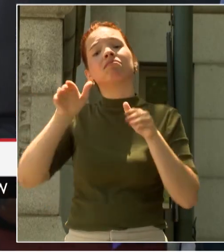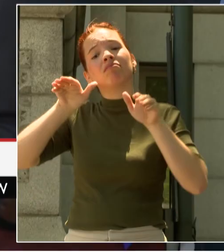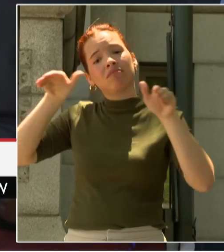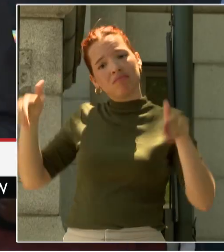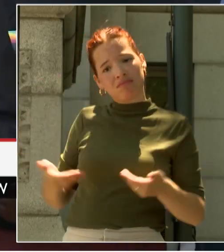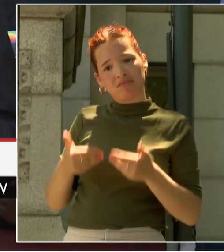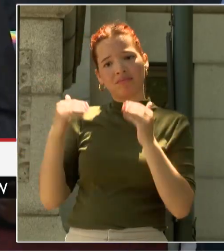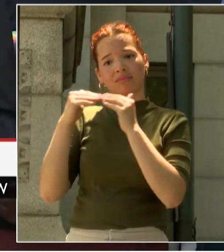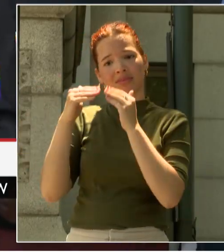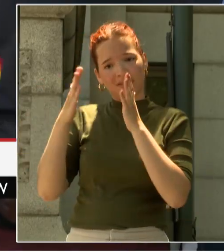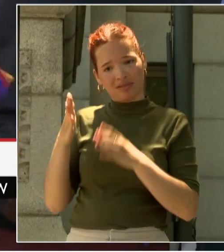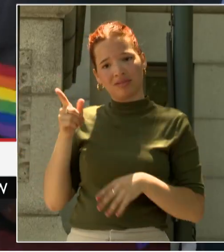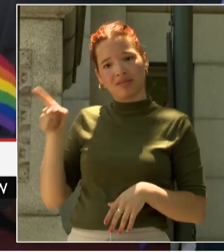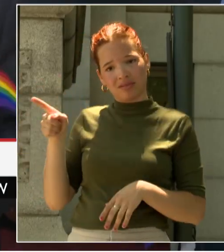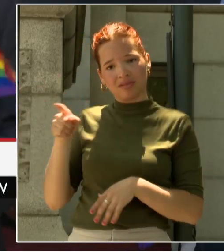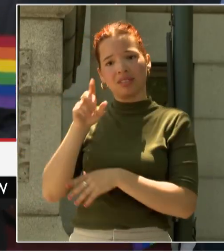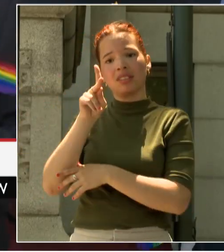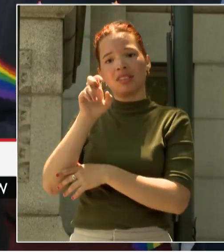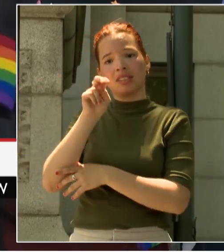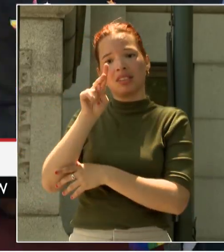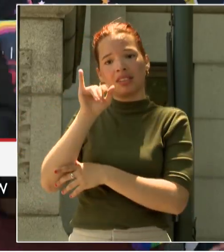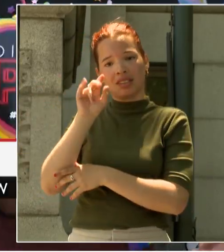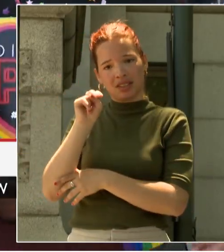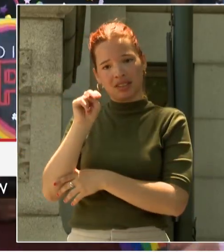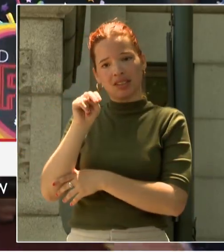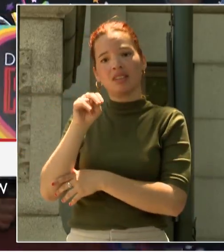colleague, Kenyon McDuffie, the Chair Pro Tem.